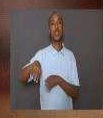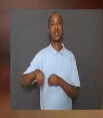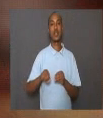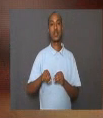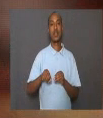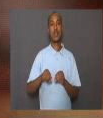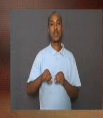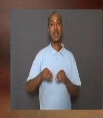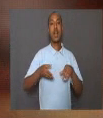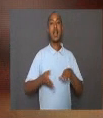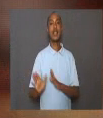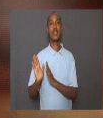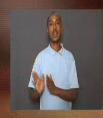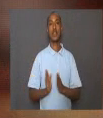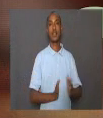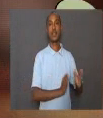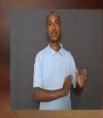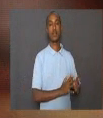Students, let's get ready.